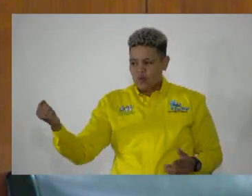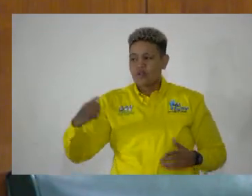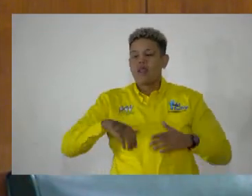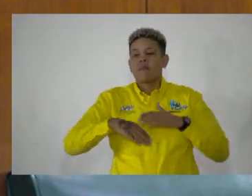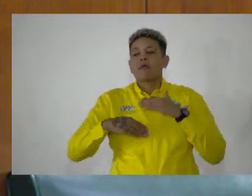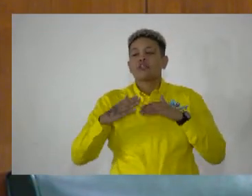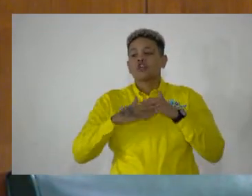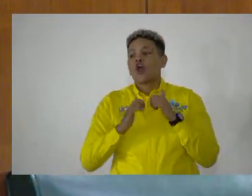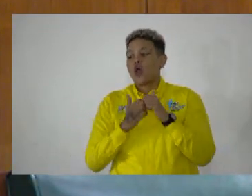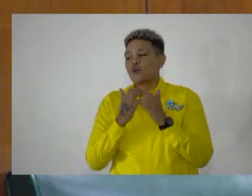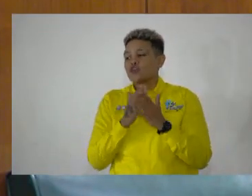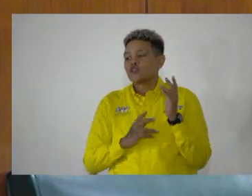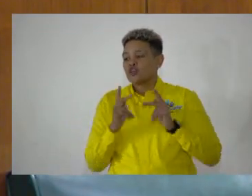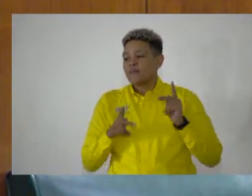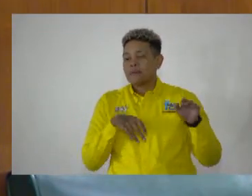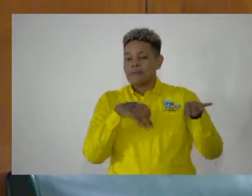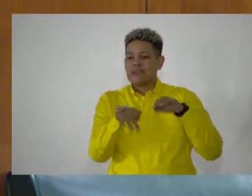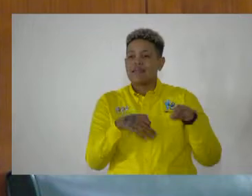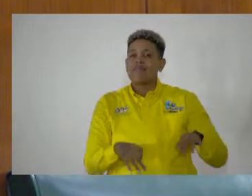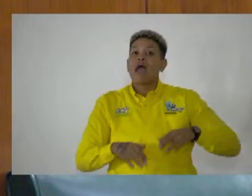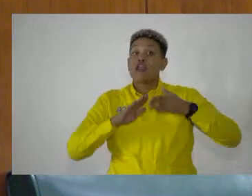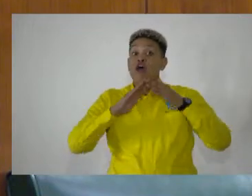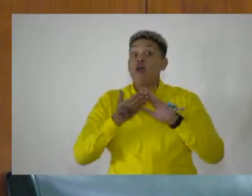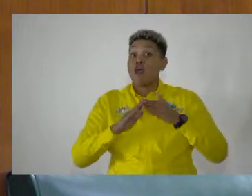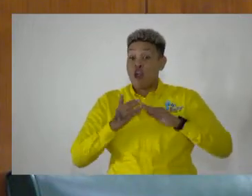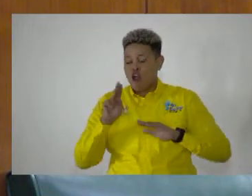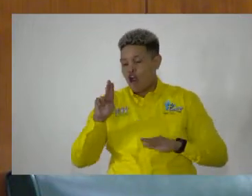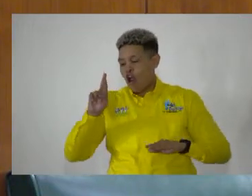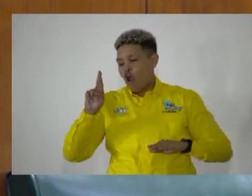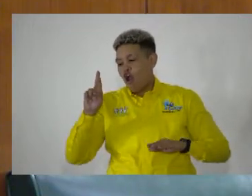based on how some people define in terms of